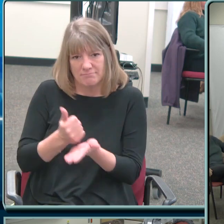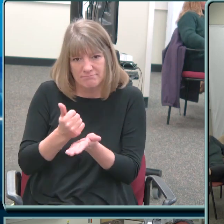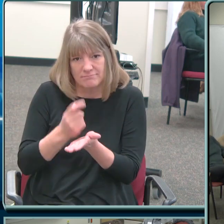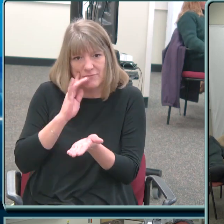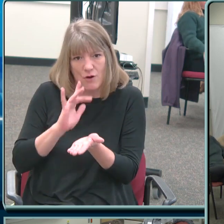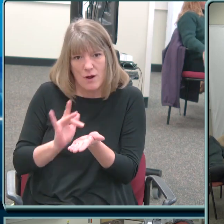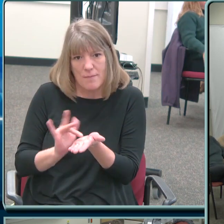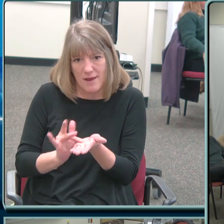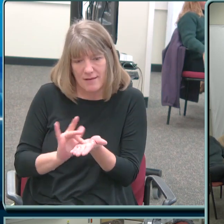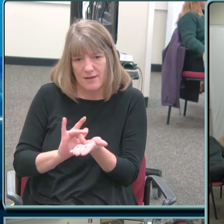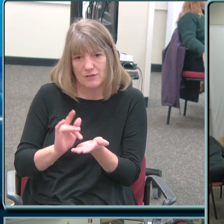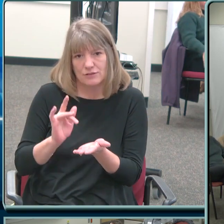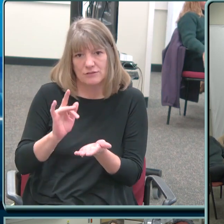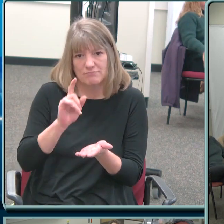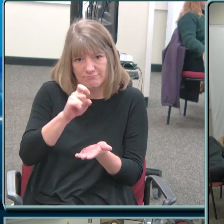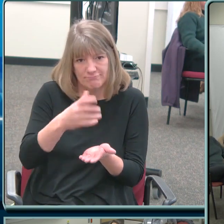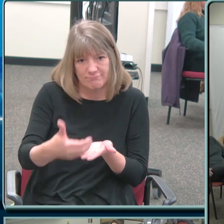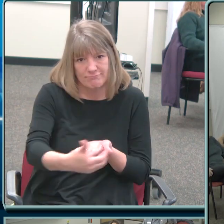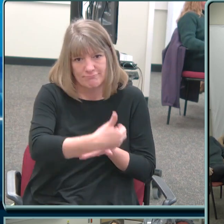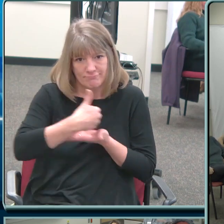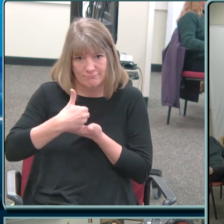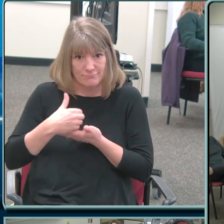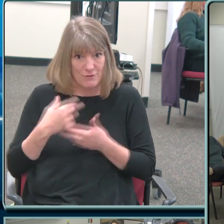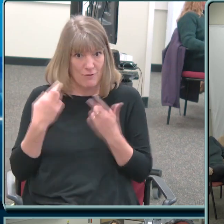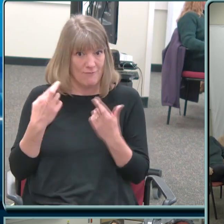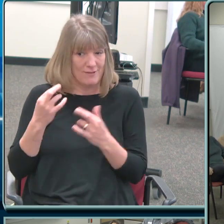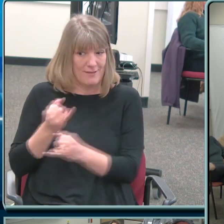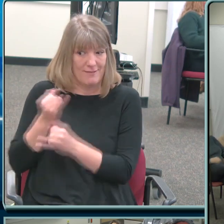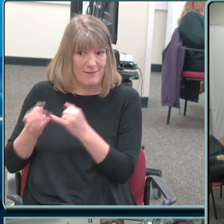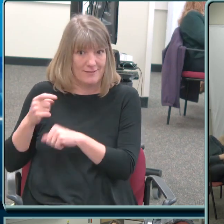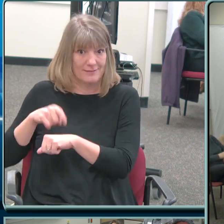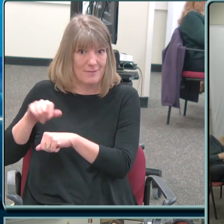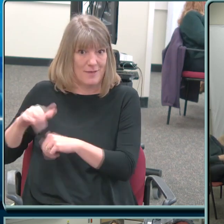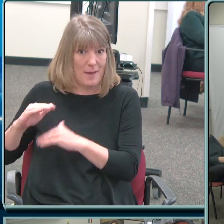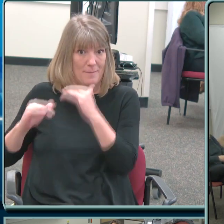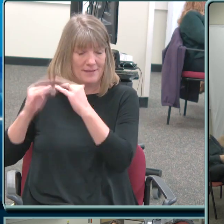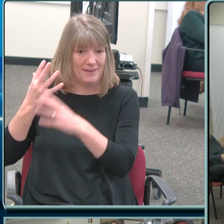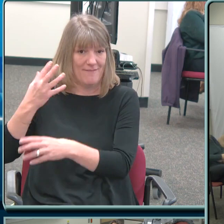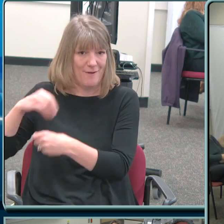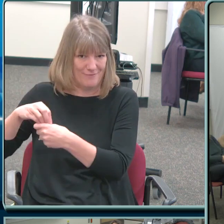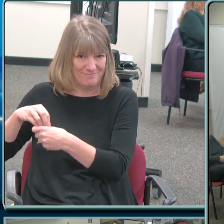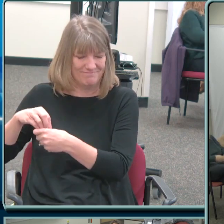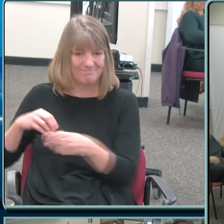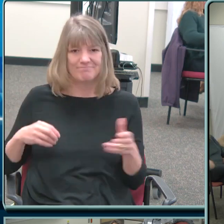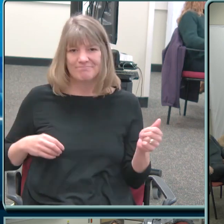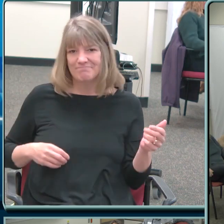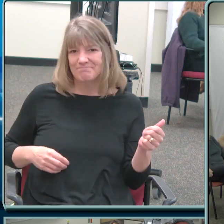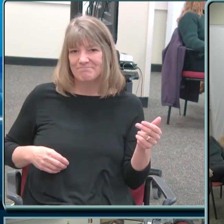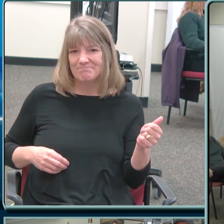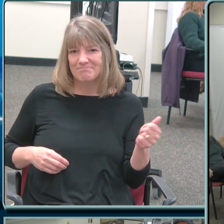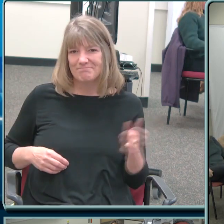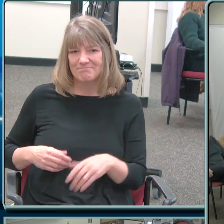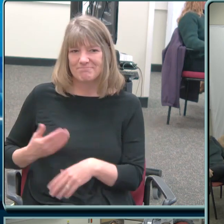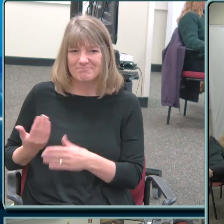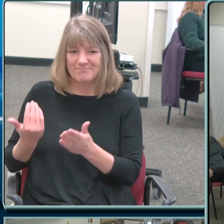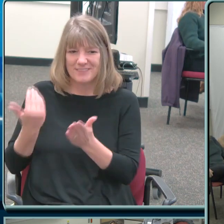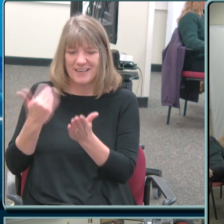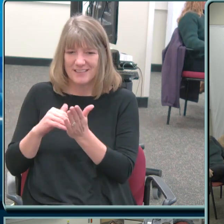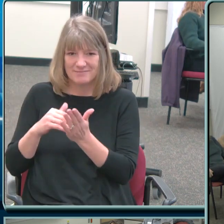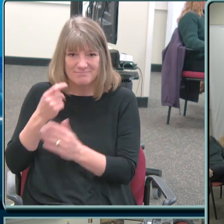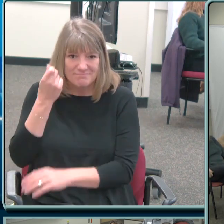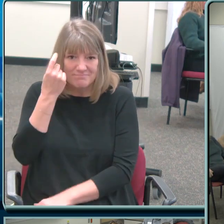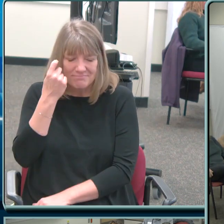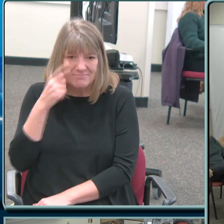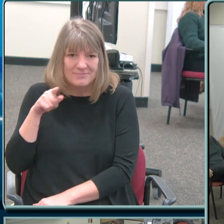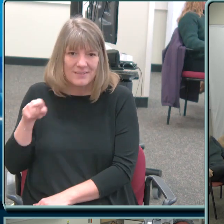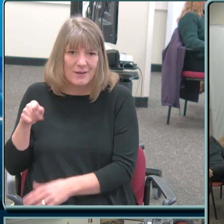medication retrieval. So I hope this is the last time that we're involved in that building. But again, understanding